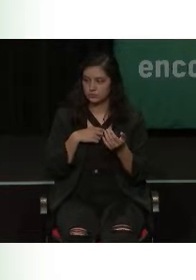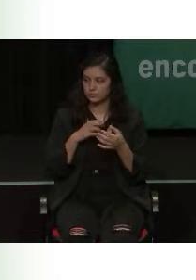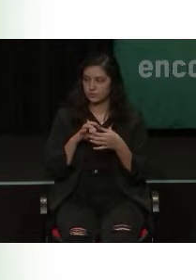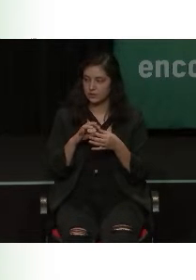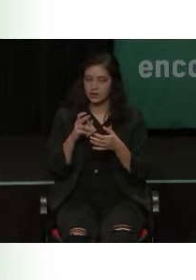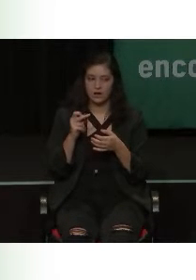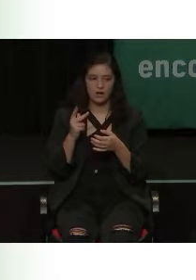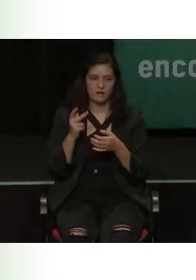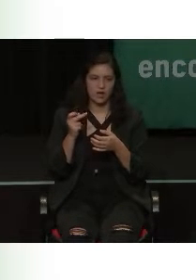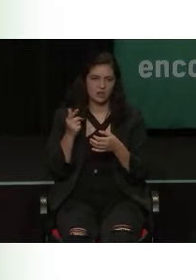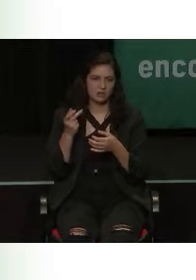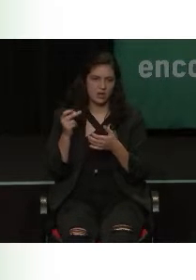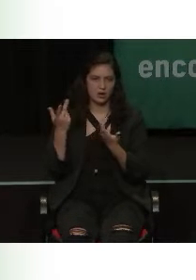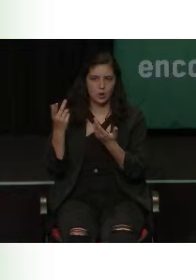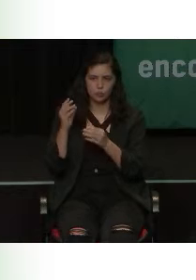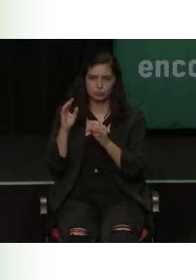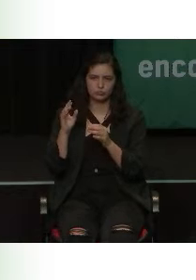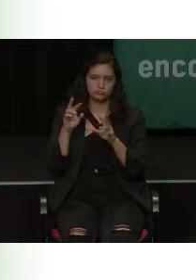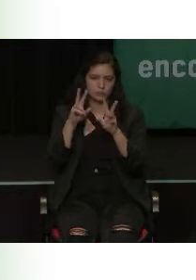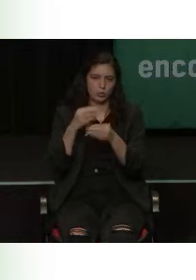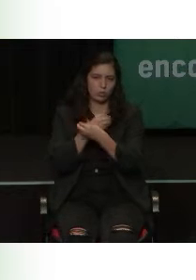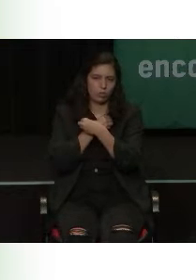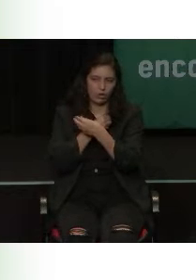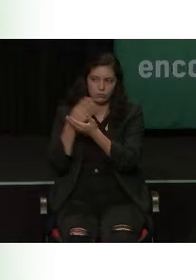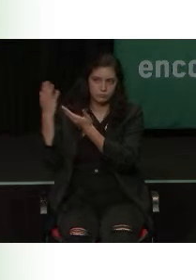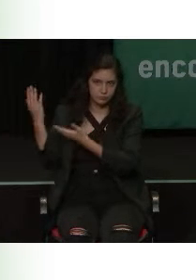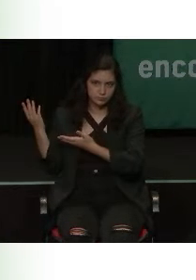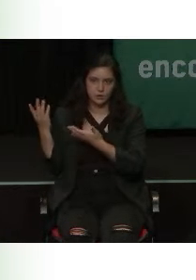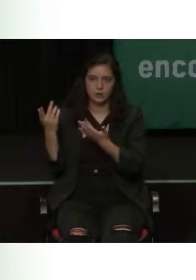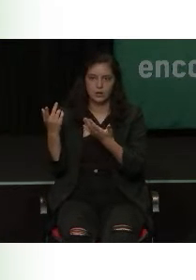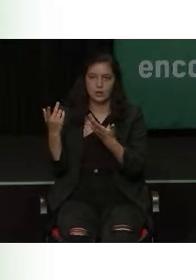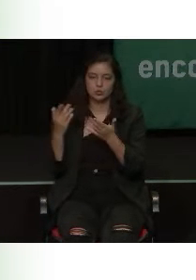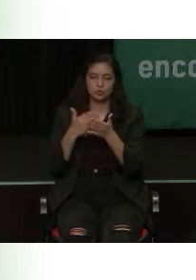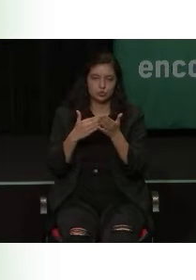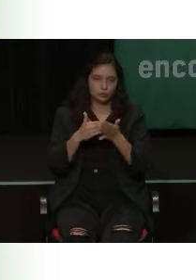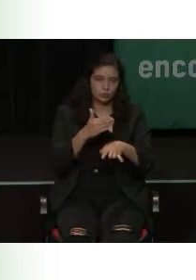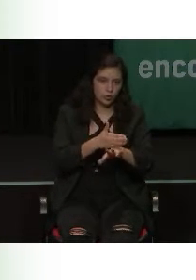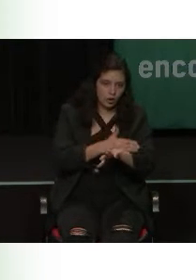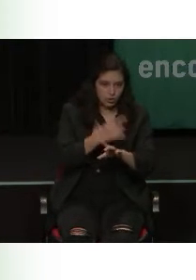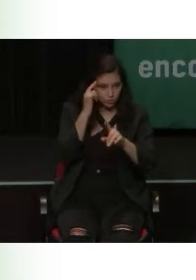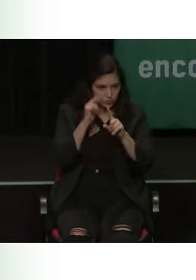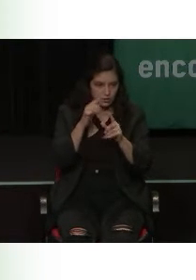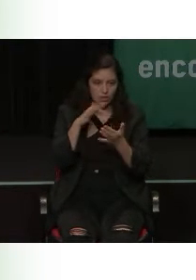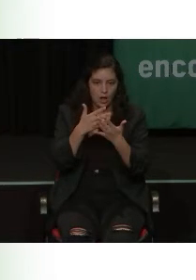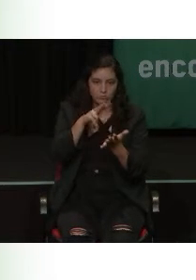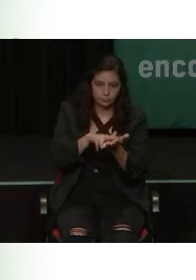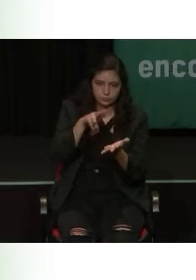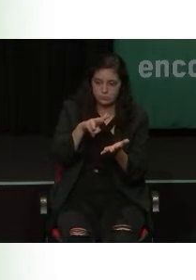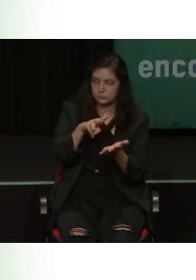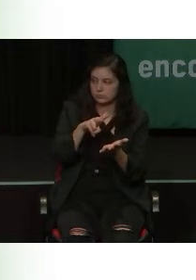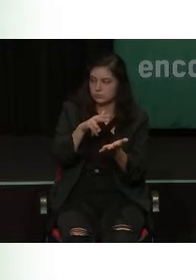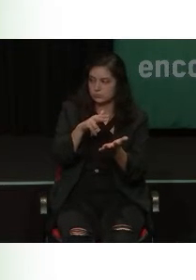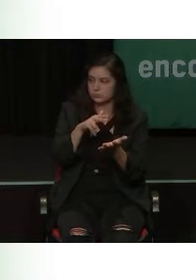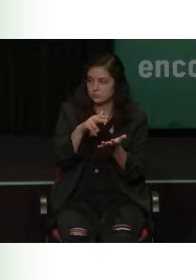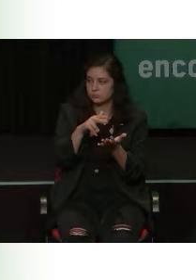to the risk of infection by COVID-19. So through an avatar, I will not explain it in detail now, but we